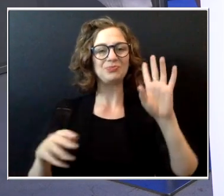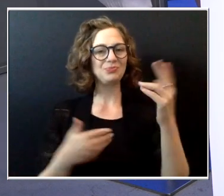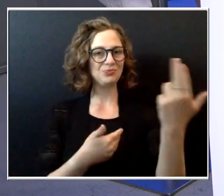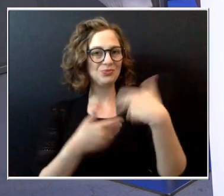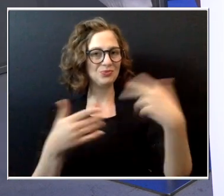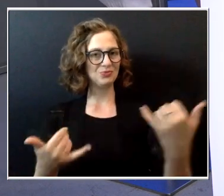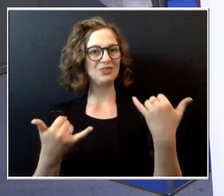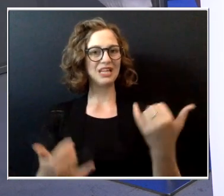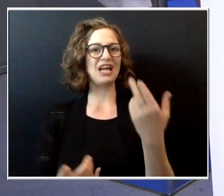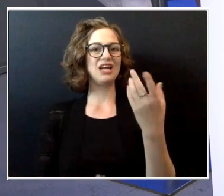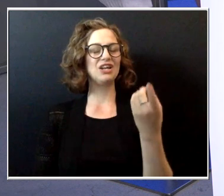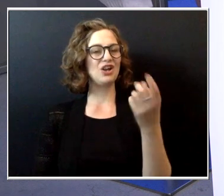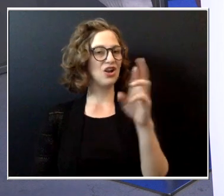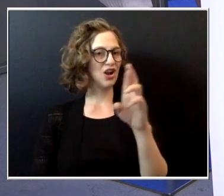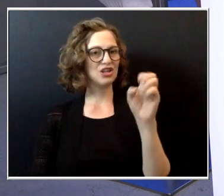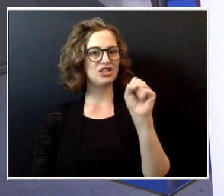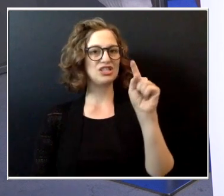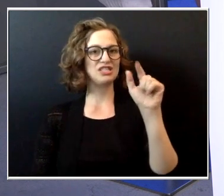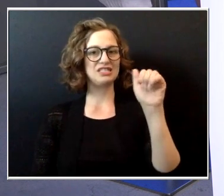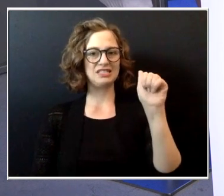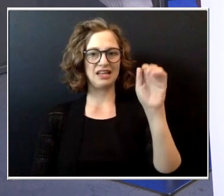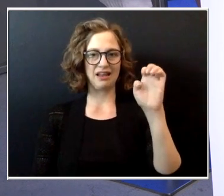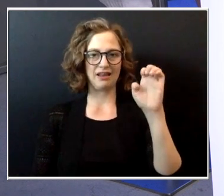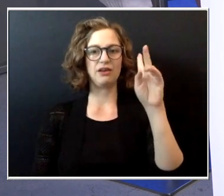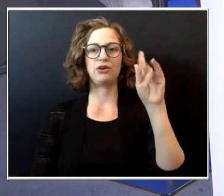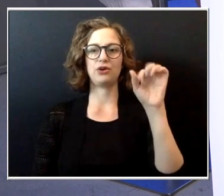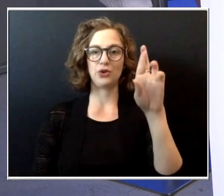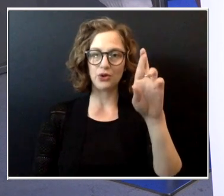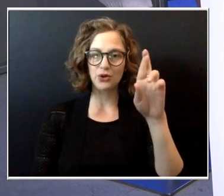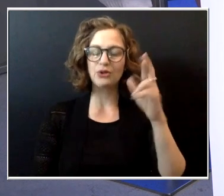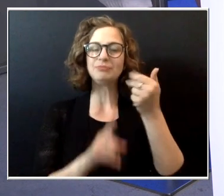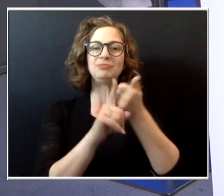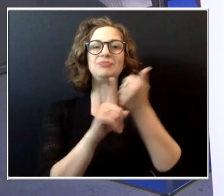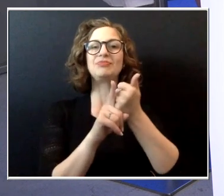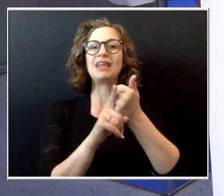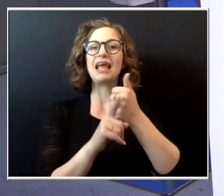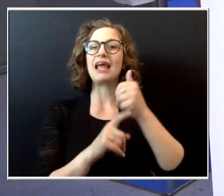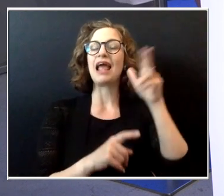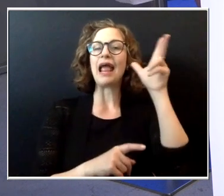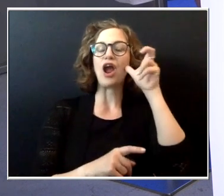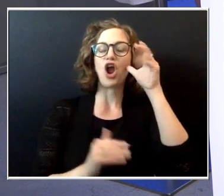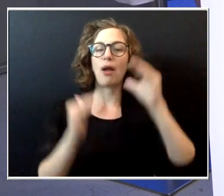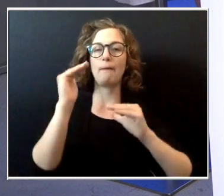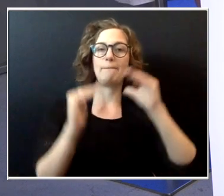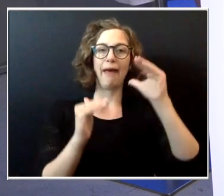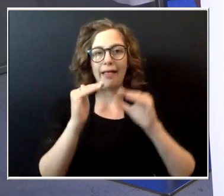a hearing and balance surgeon who is also the division director of otology